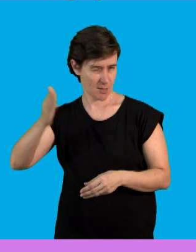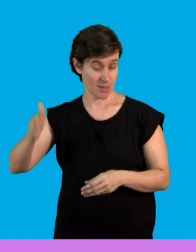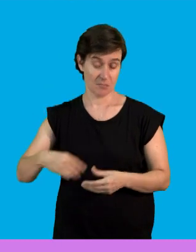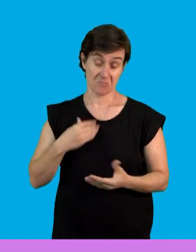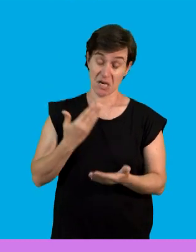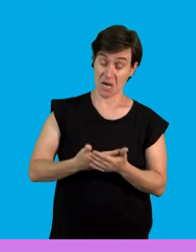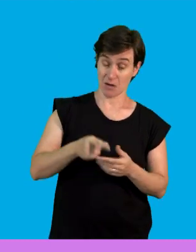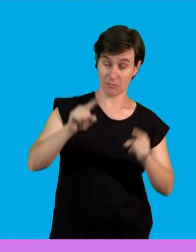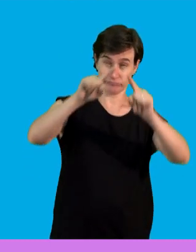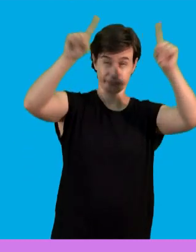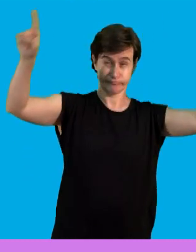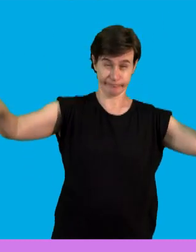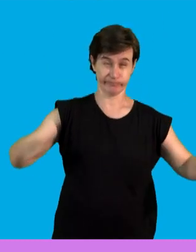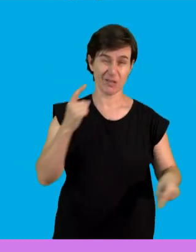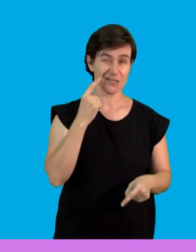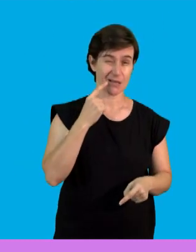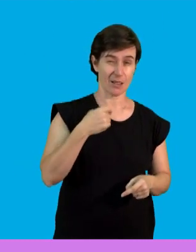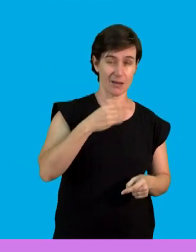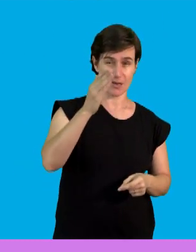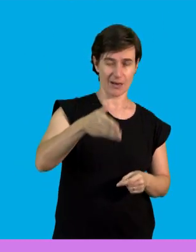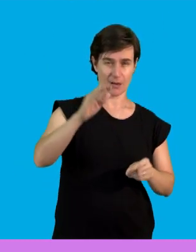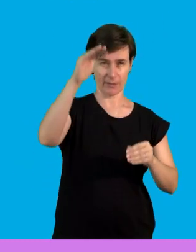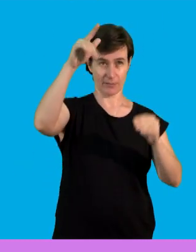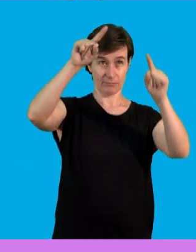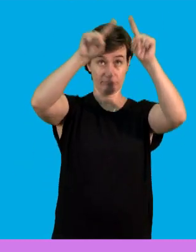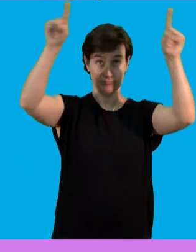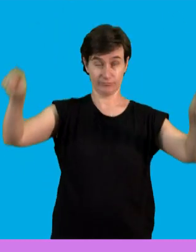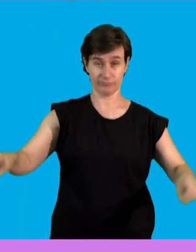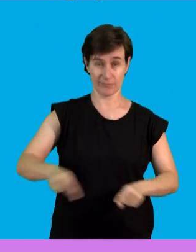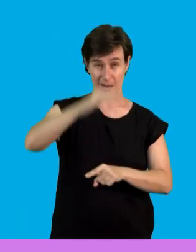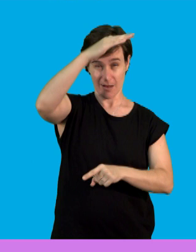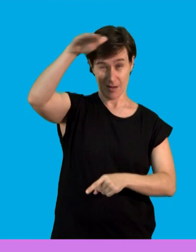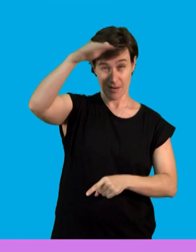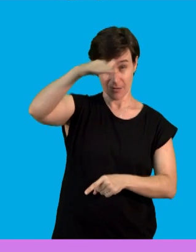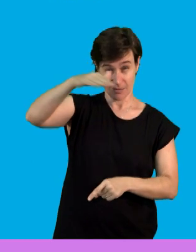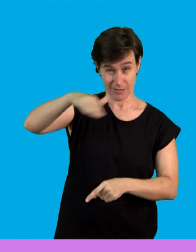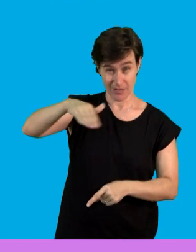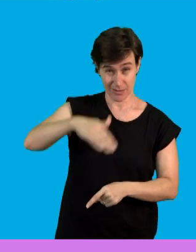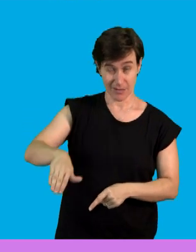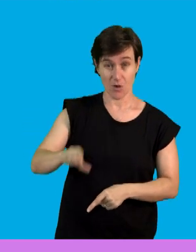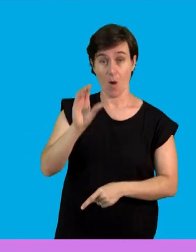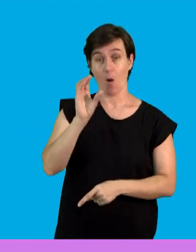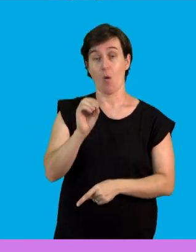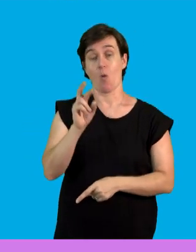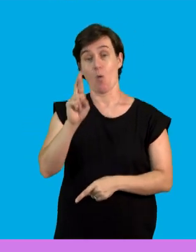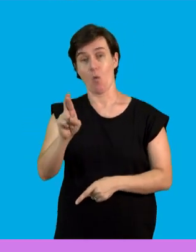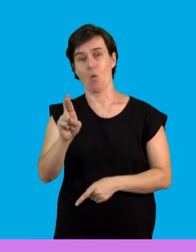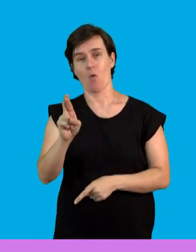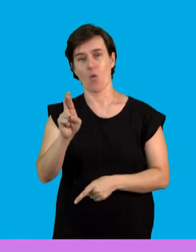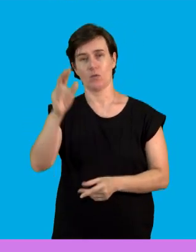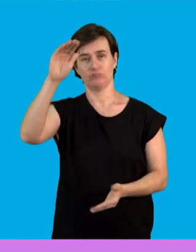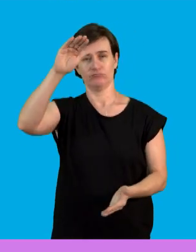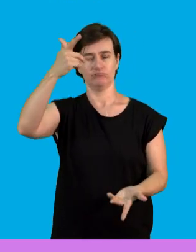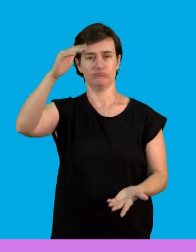1,650. There is 2 ways that we can cut the shelves. We can either cut them with